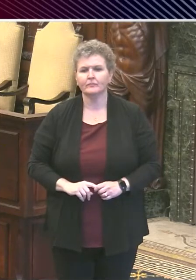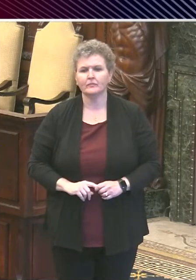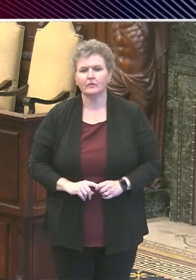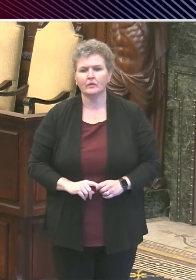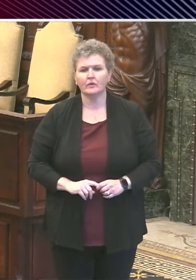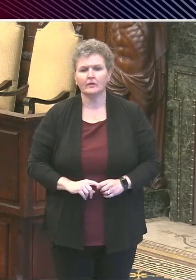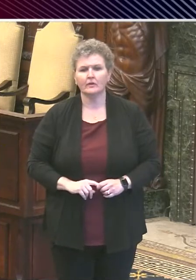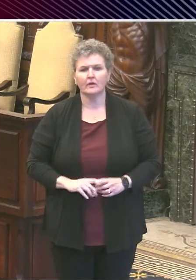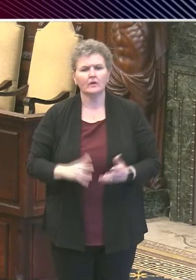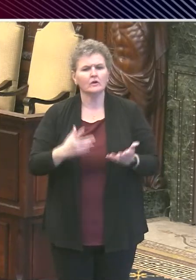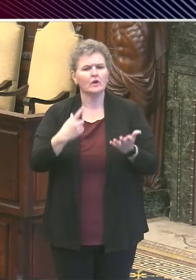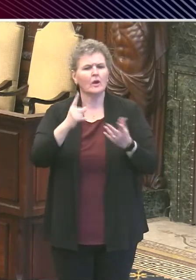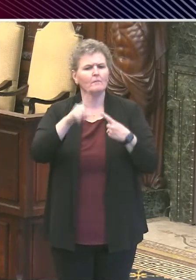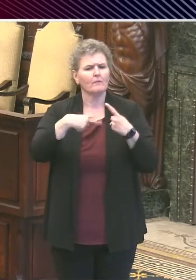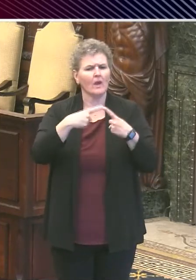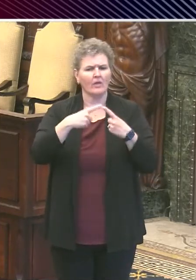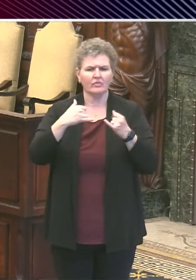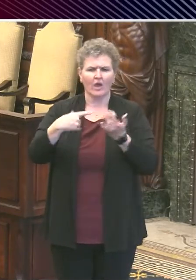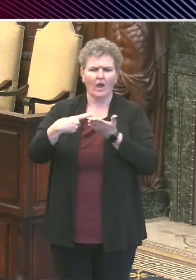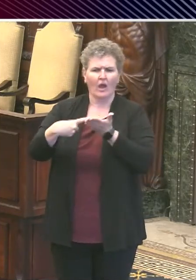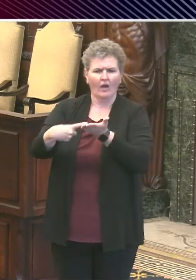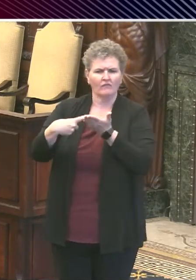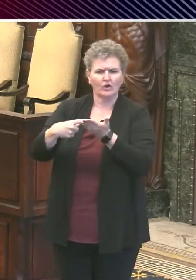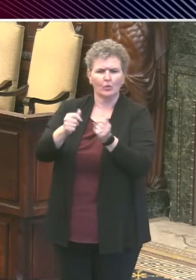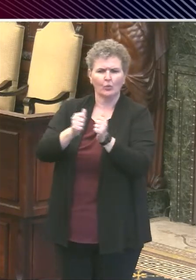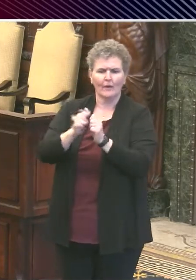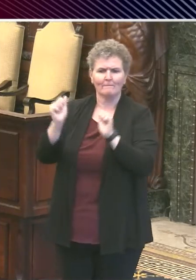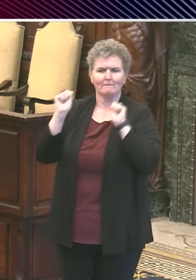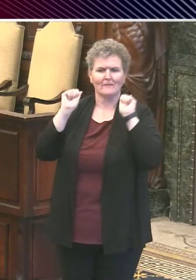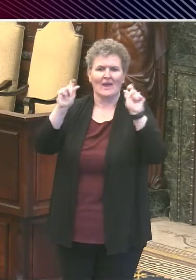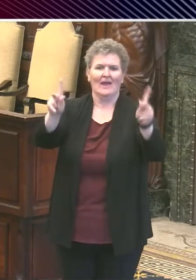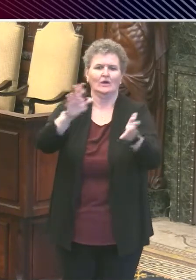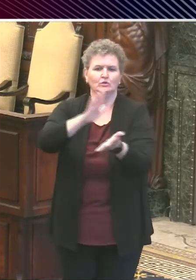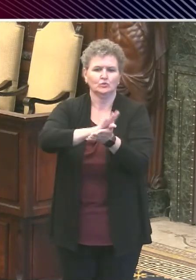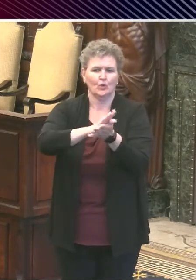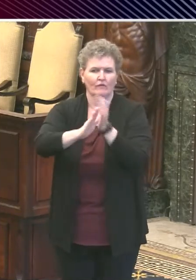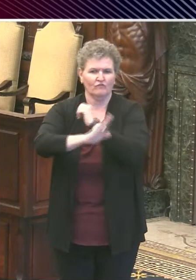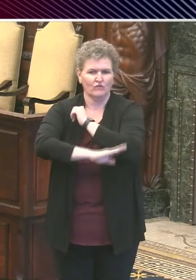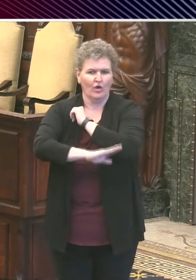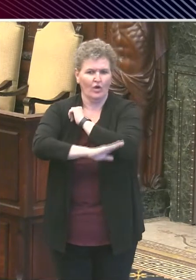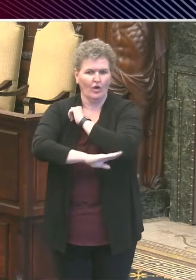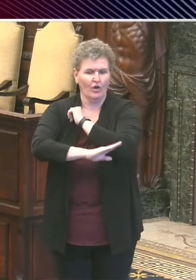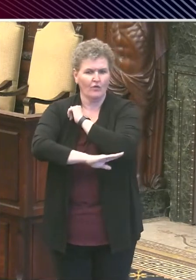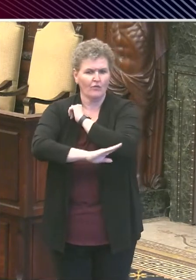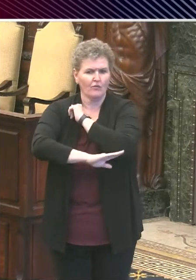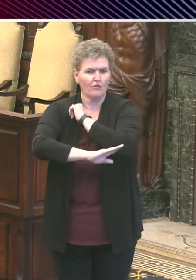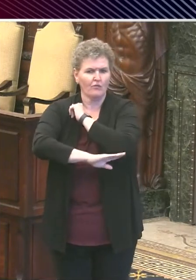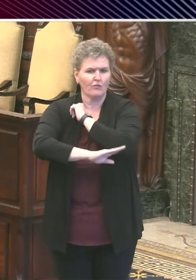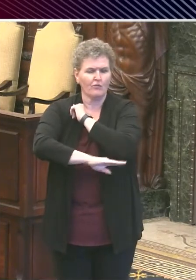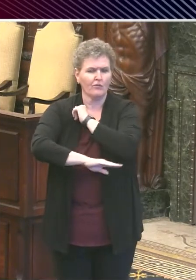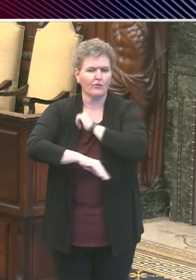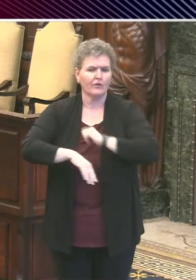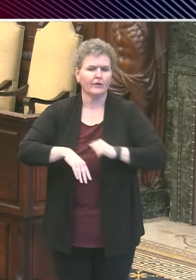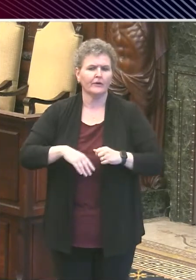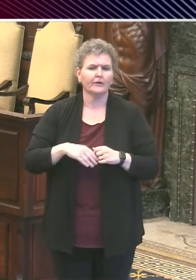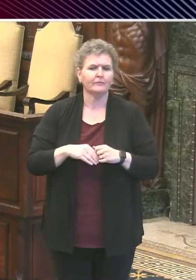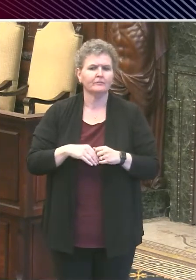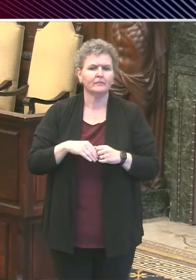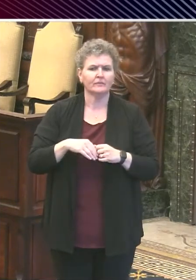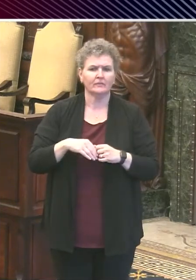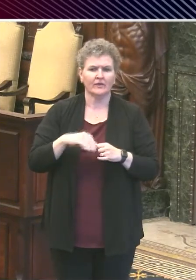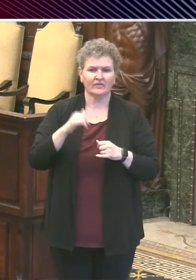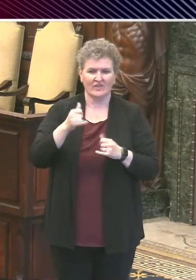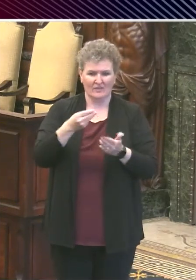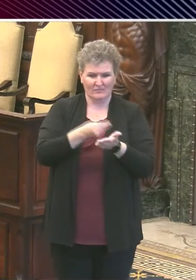been taking place about the children returning to school in the fall and the increase in the expenses in order to keep things safe